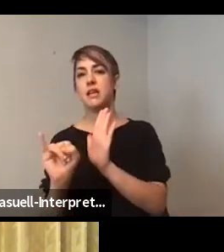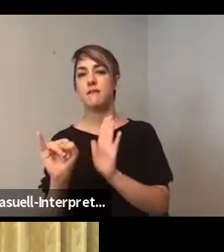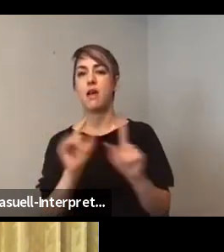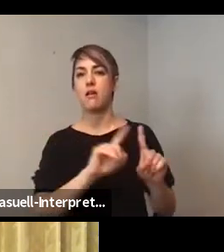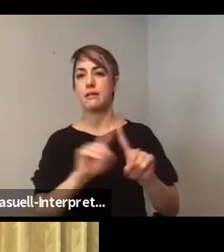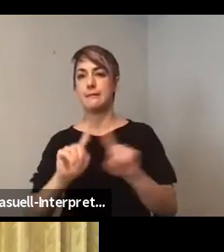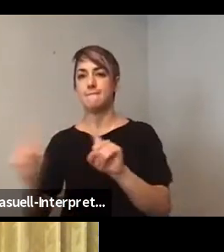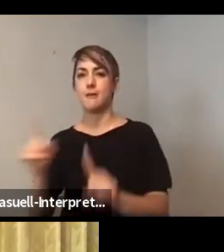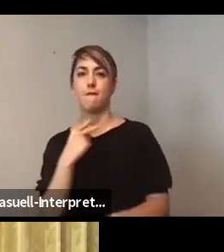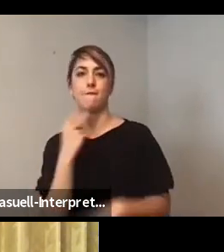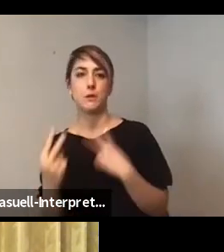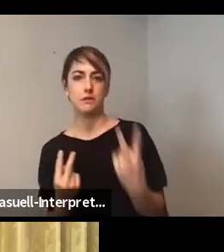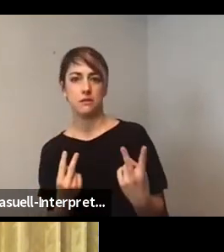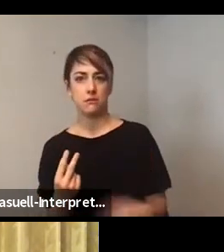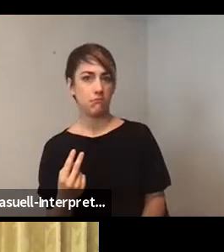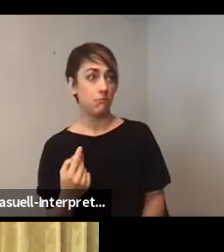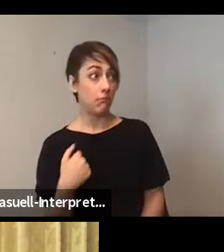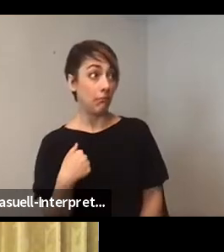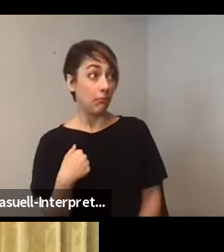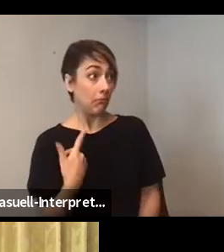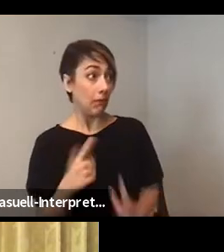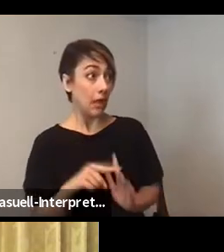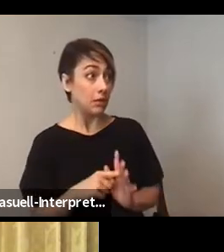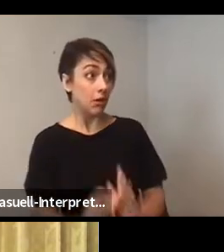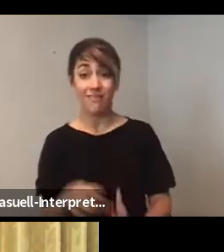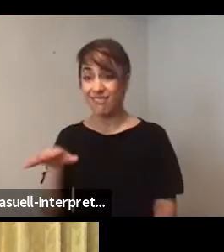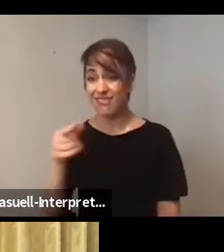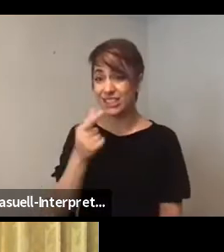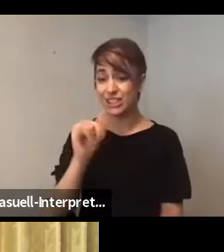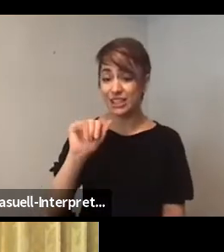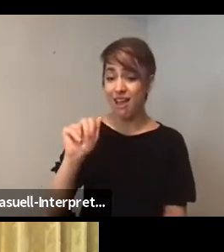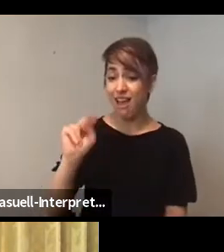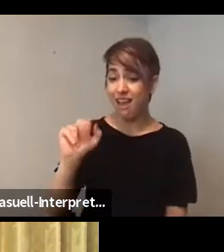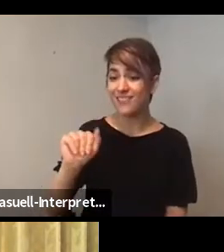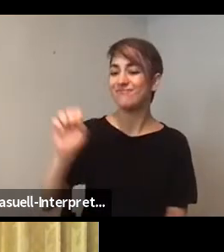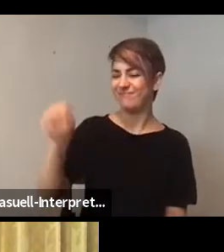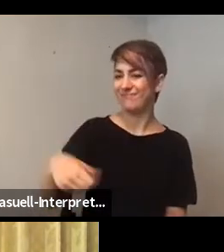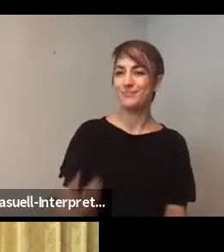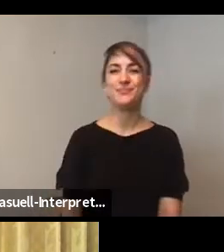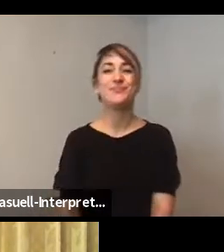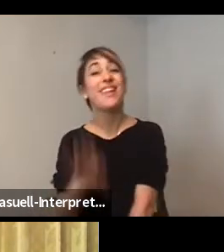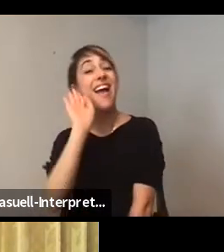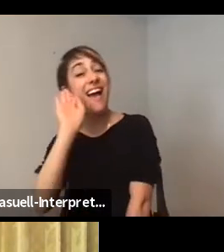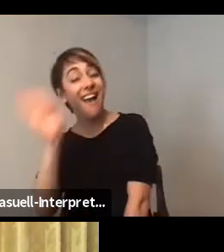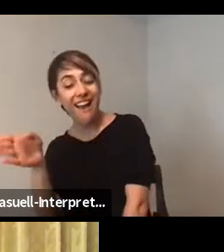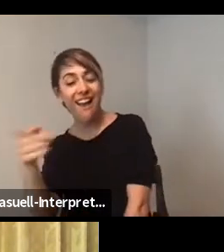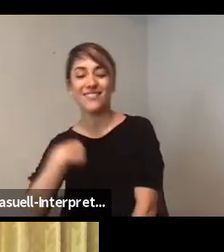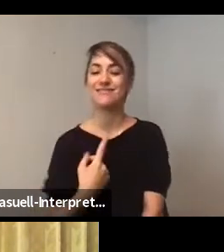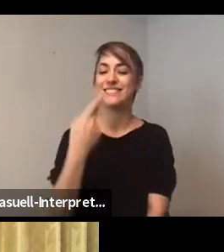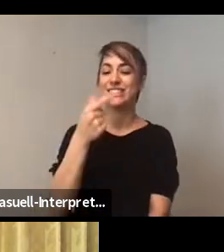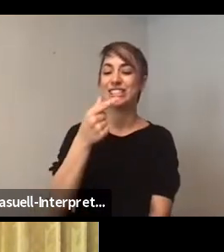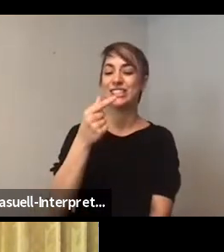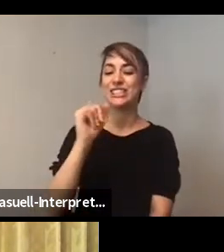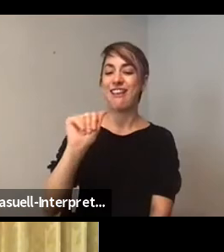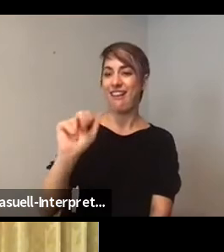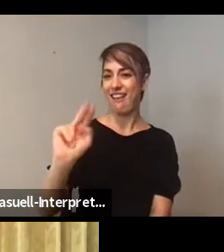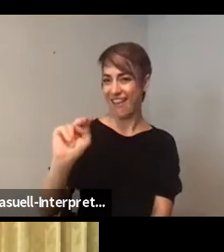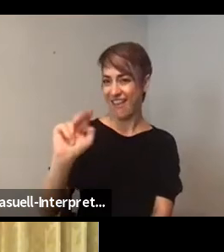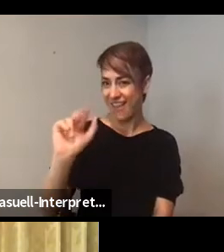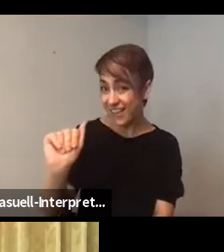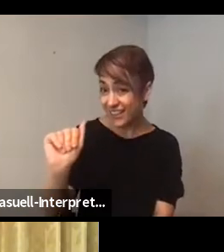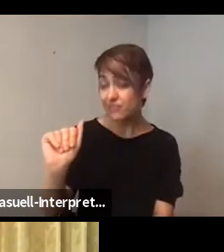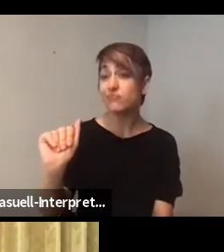Should I start? Daniela? Oh, Gianna? Yeah. Okay, hi, I'm Gianna and I'm